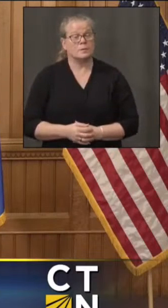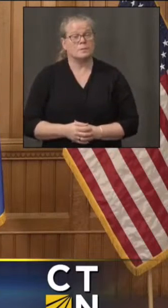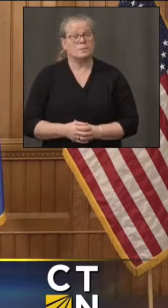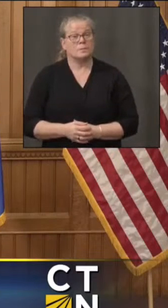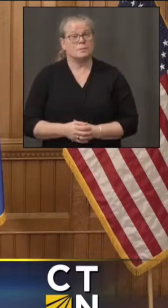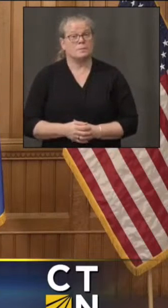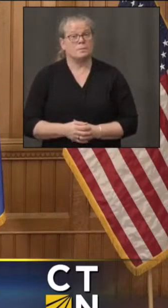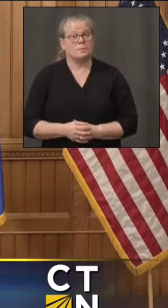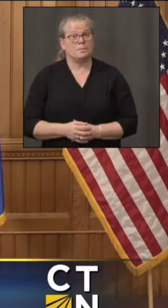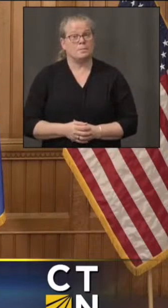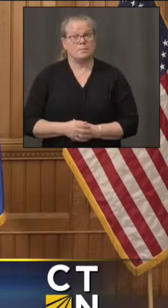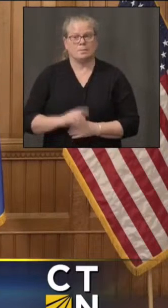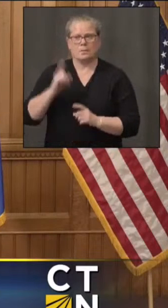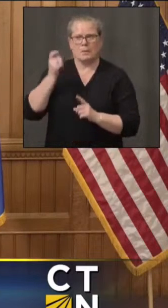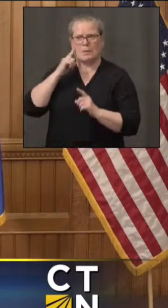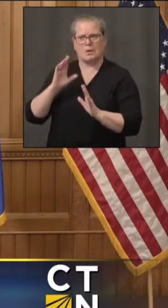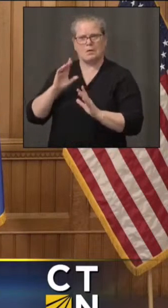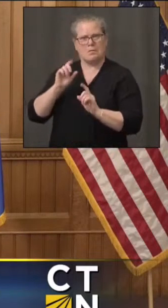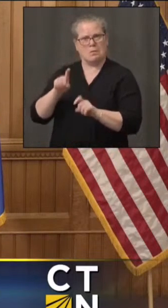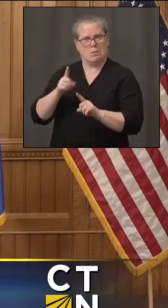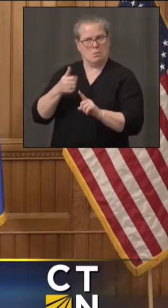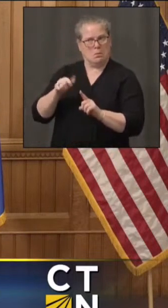You guys know that?